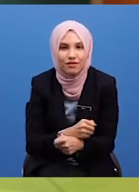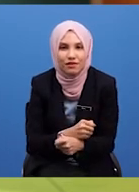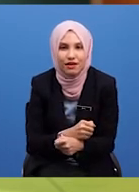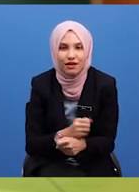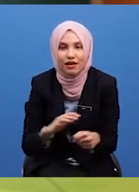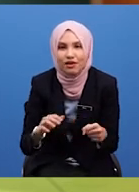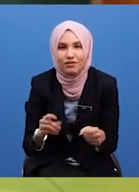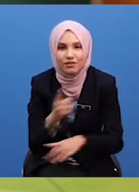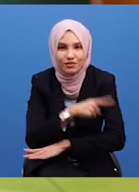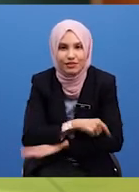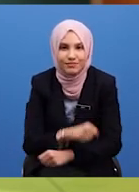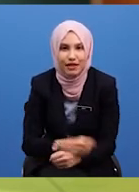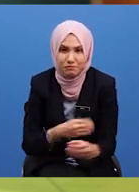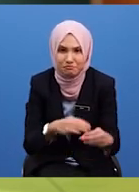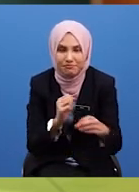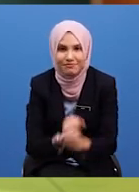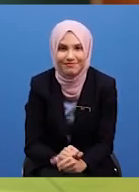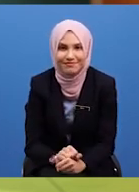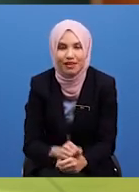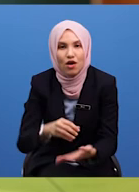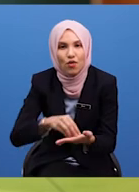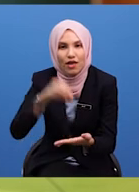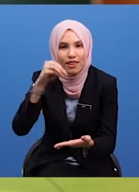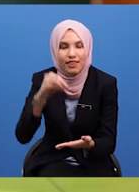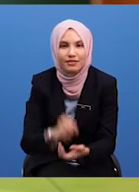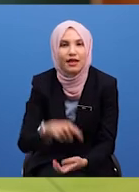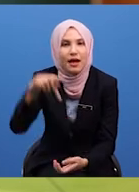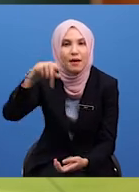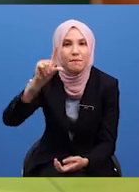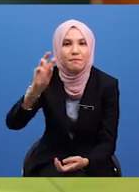today. Just a quick one. We learned the